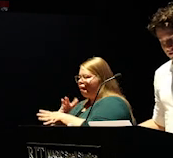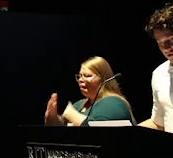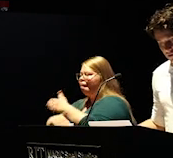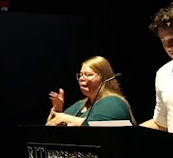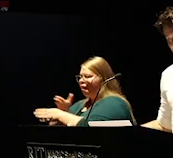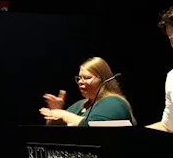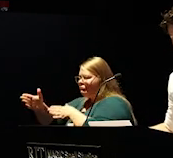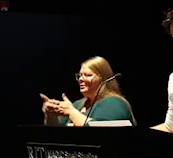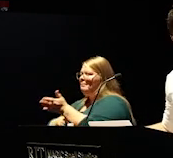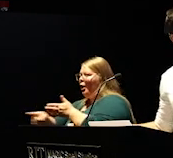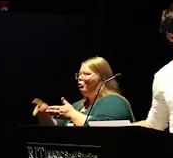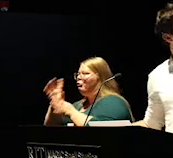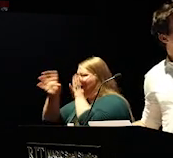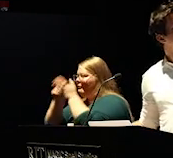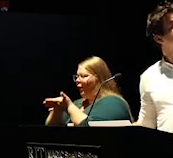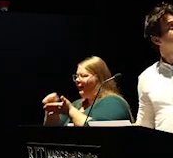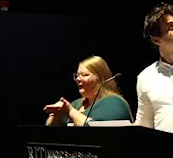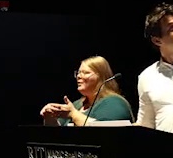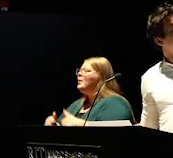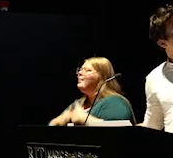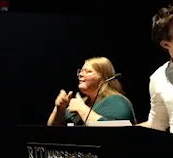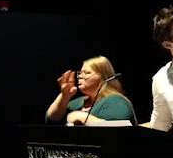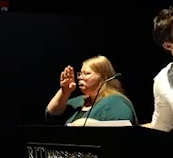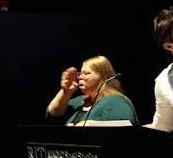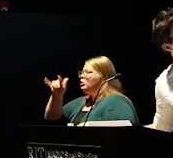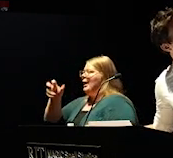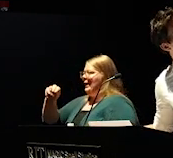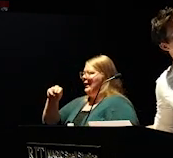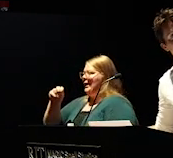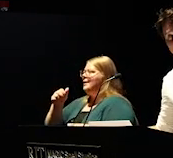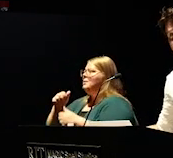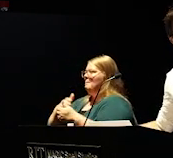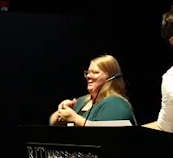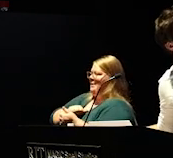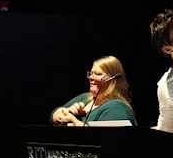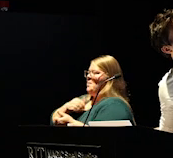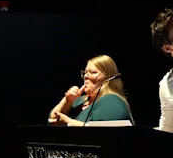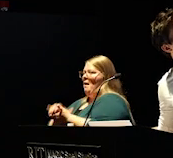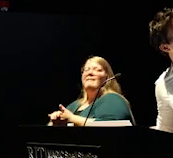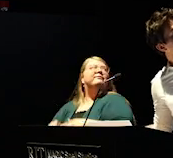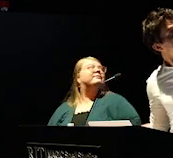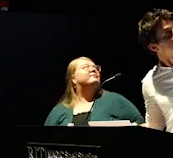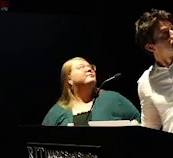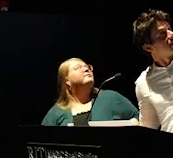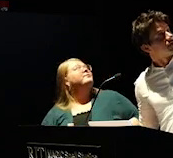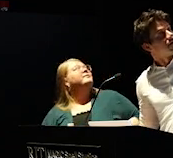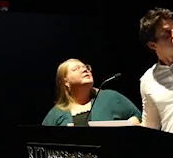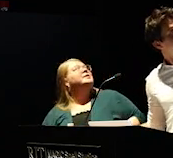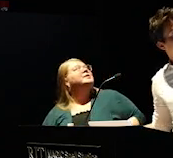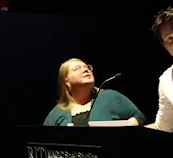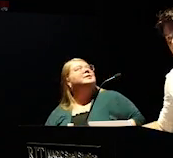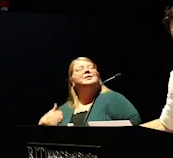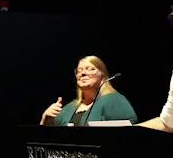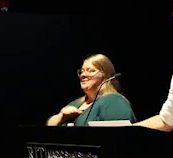the city, with my wife, Allie. The two large people to my left